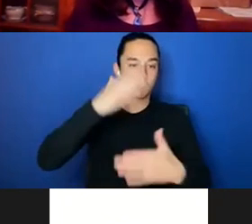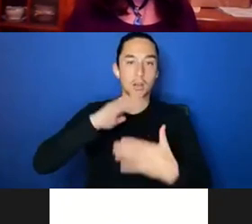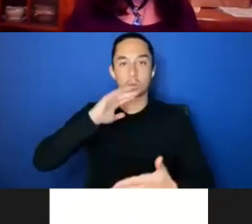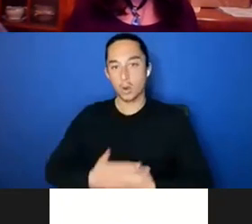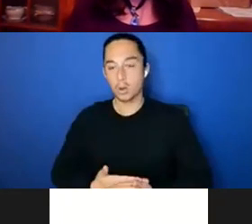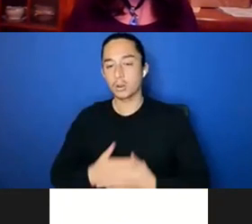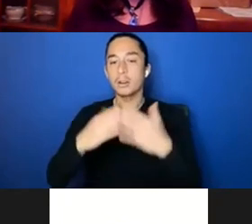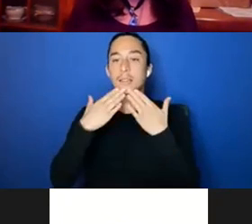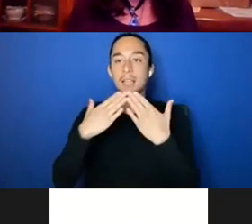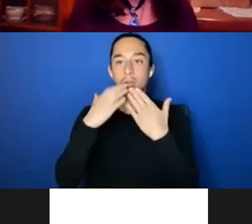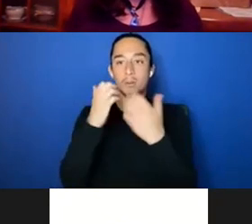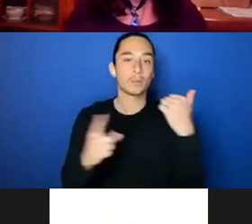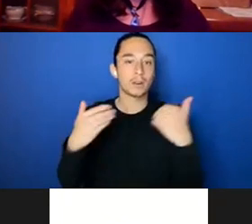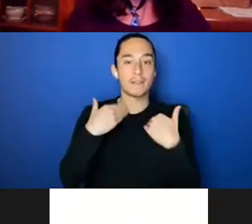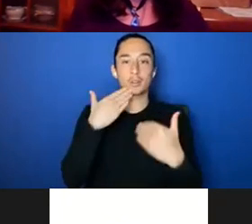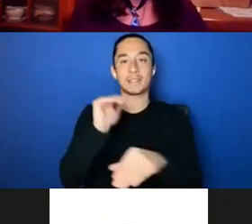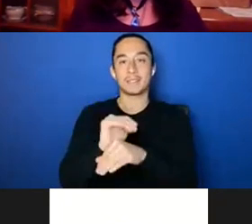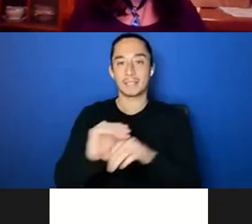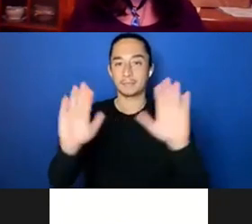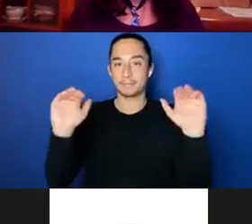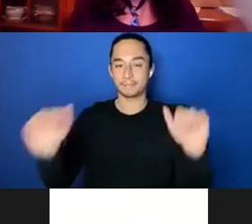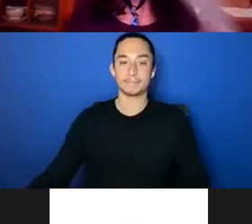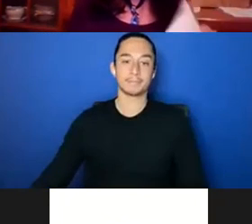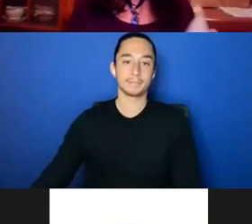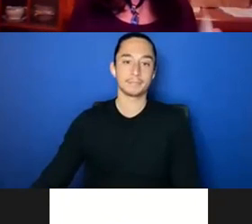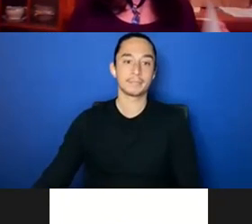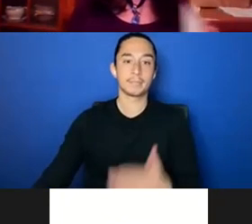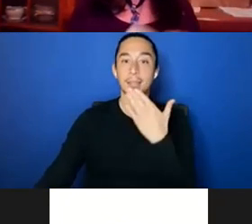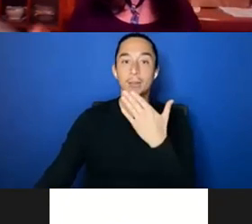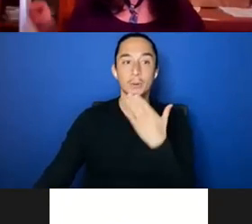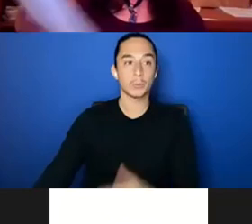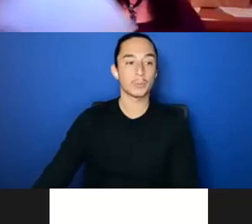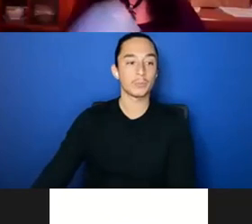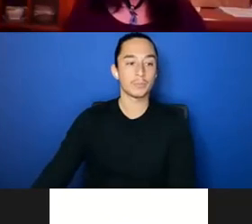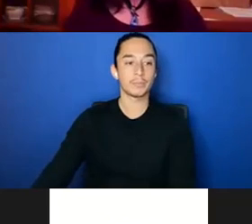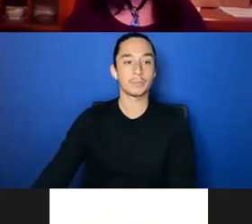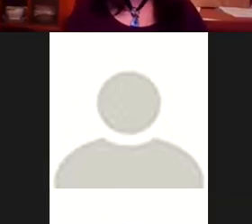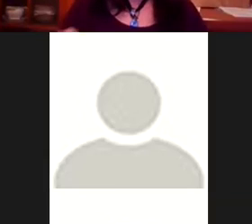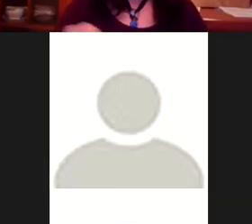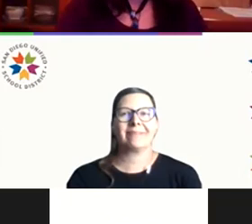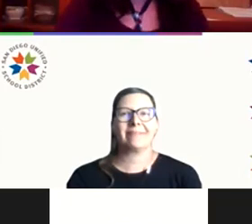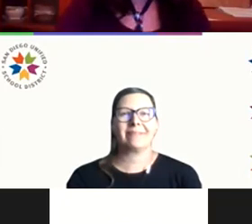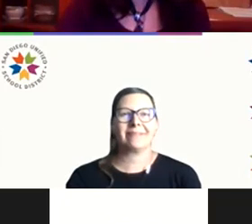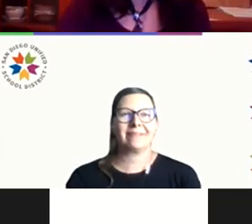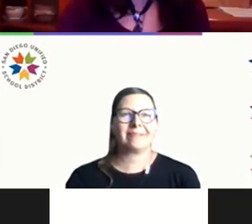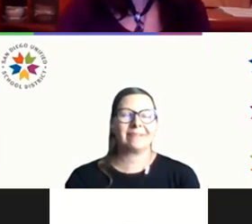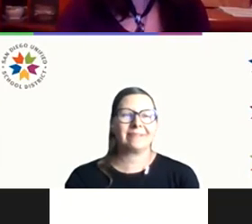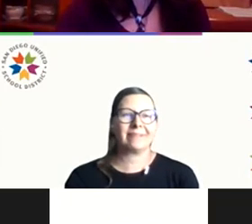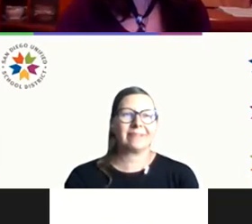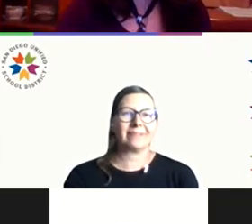you, everyone, and have a good evening. Thank you. Thank you. Good night.